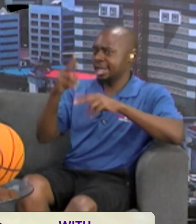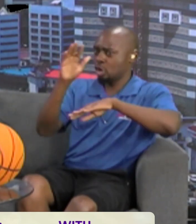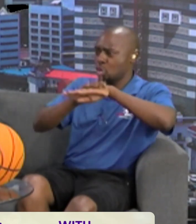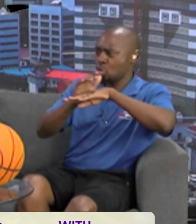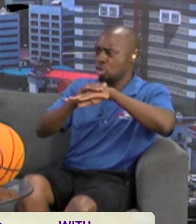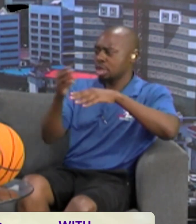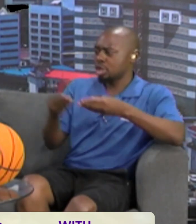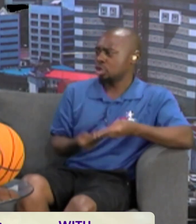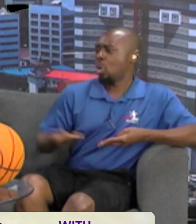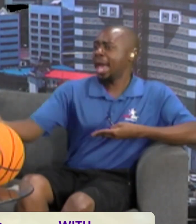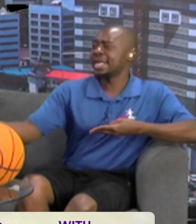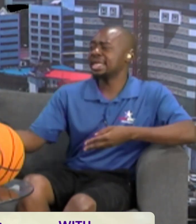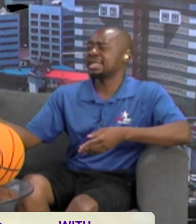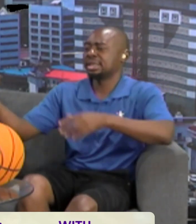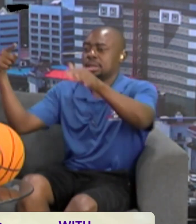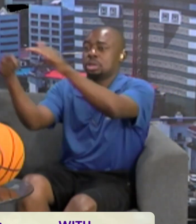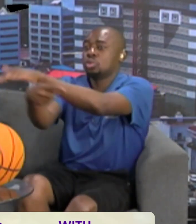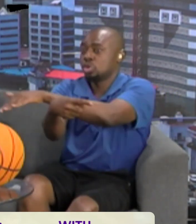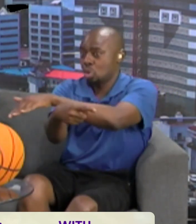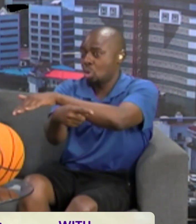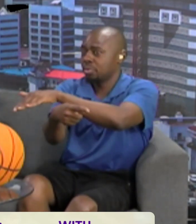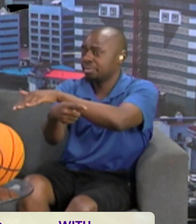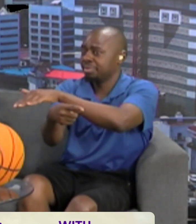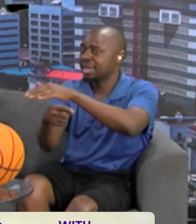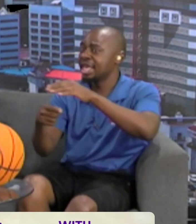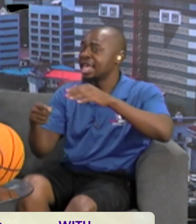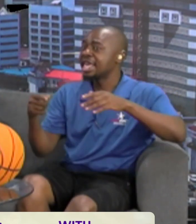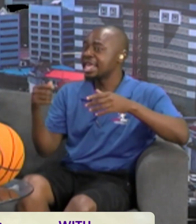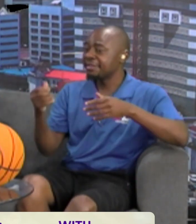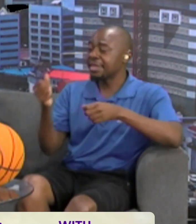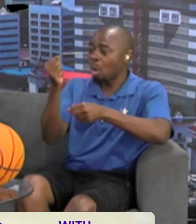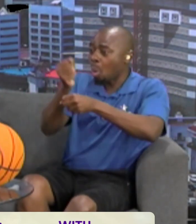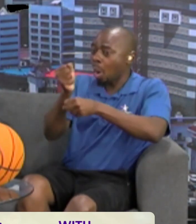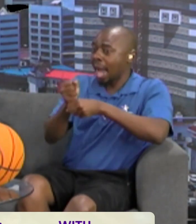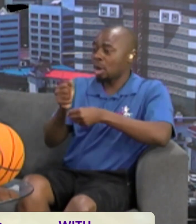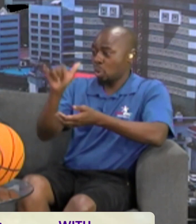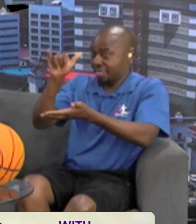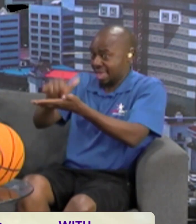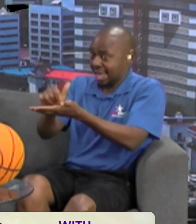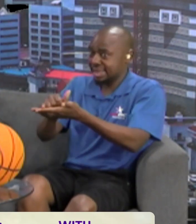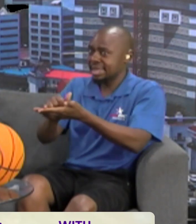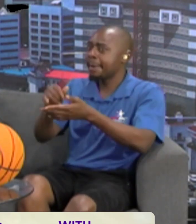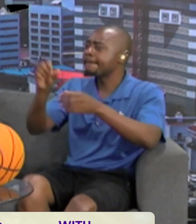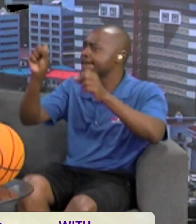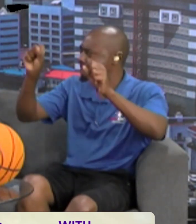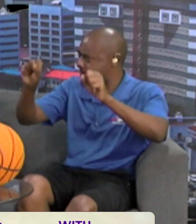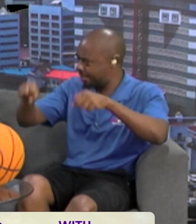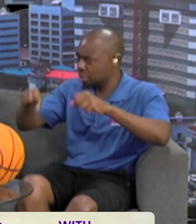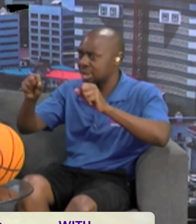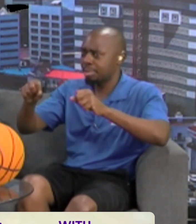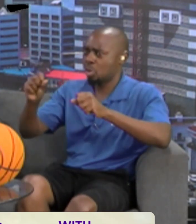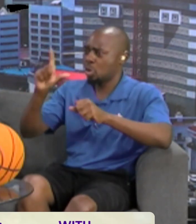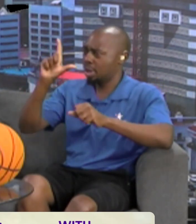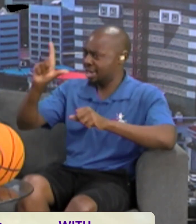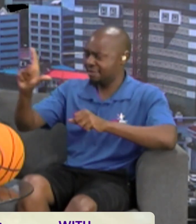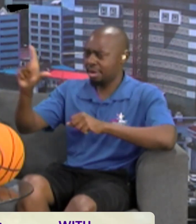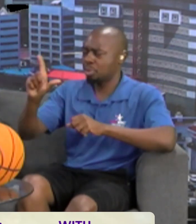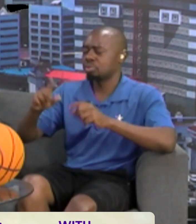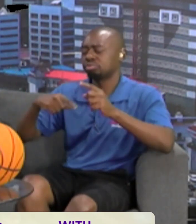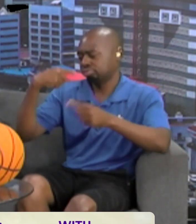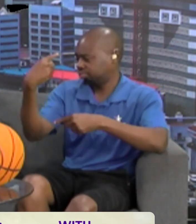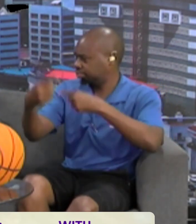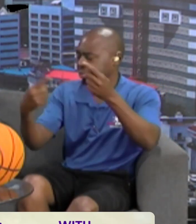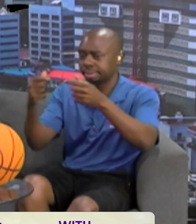to continue very well. Núñez is a little bit weaker compared to Mo Salah on scoring, but he assists very